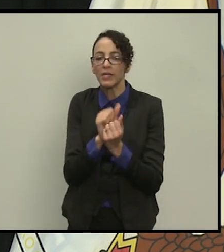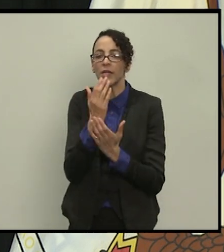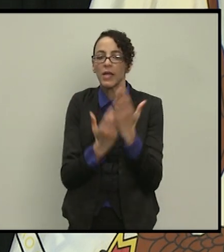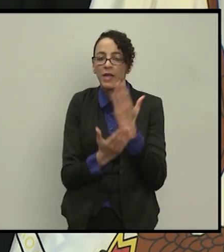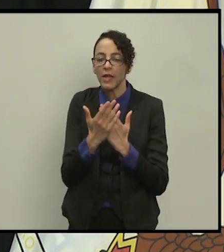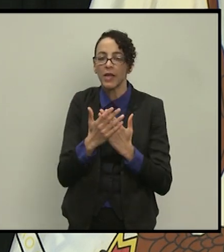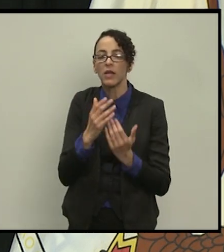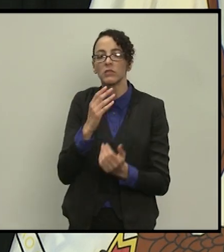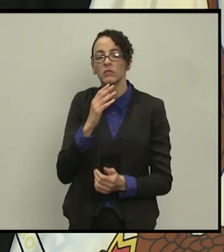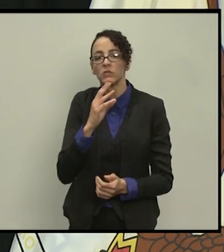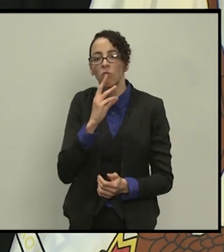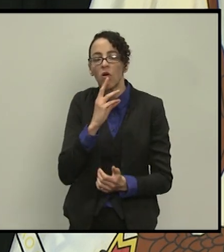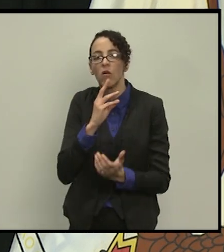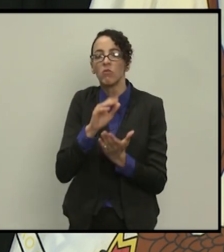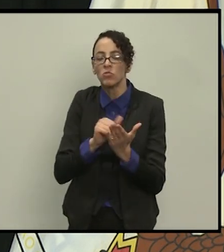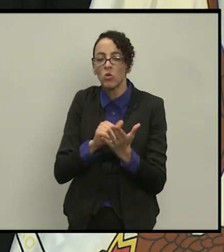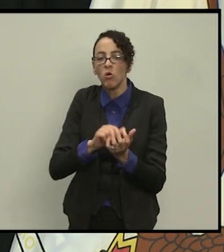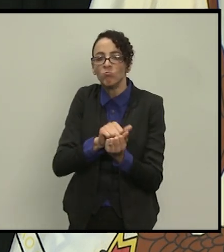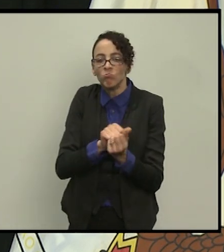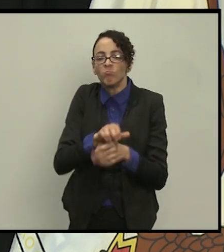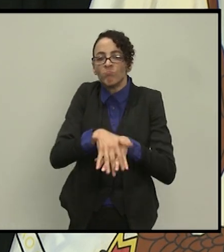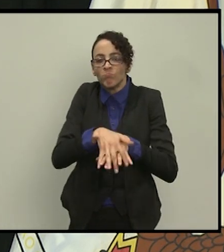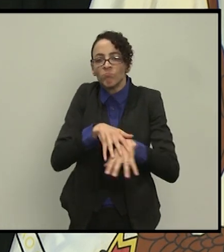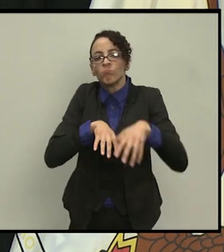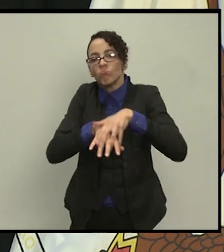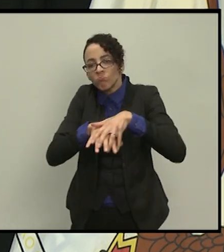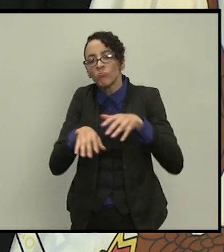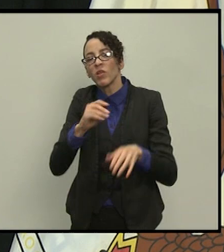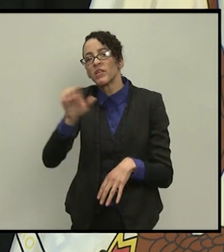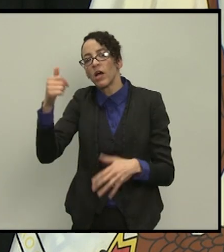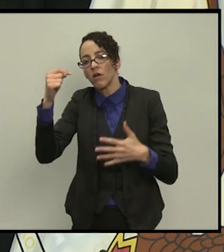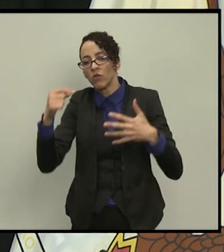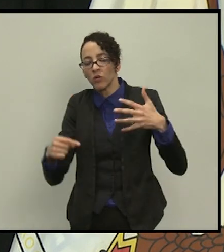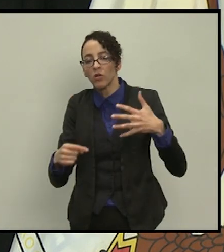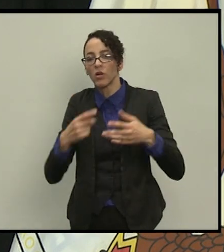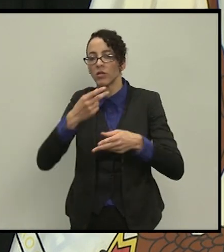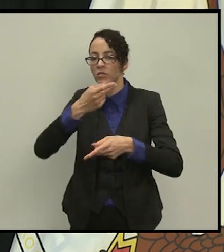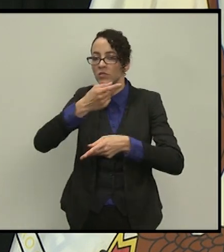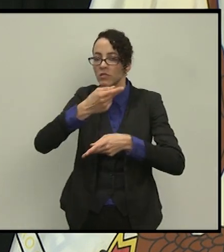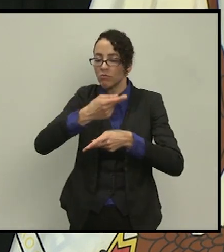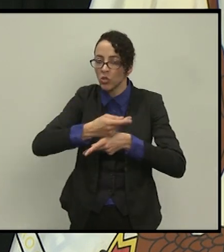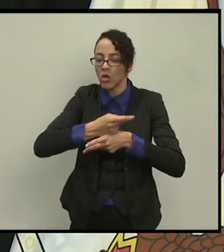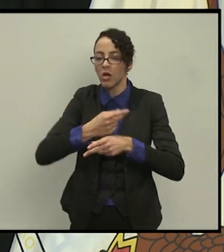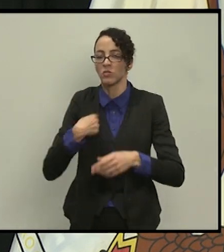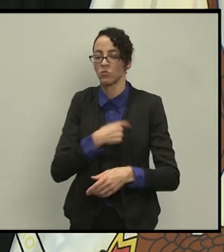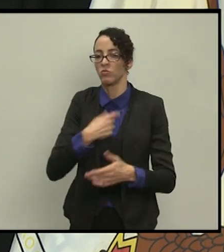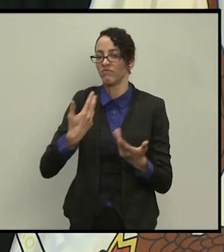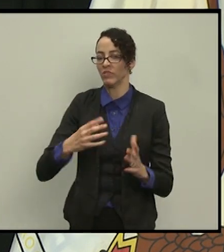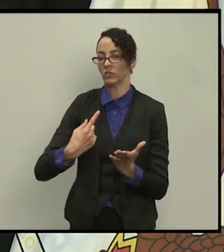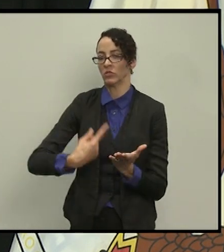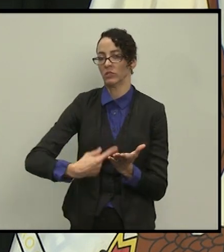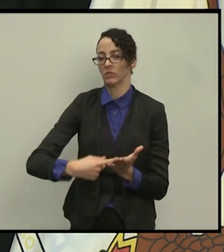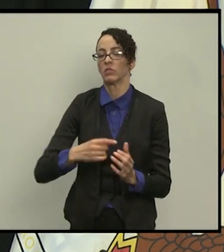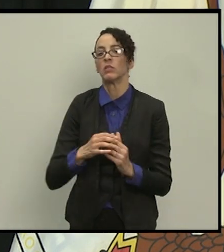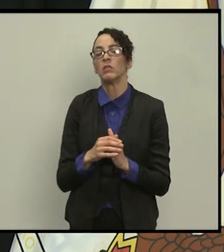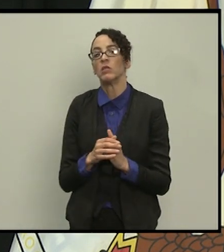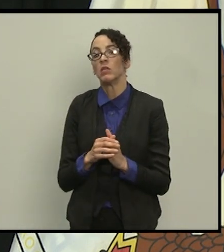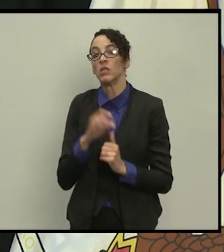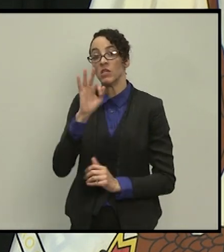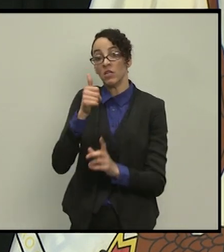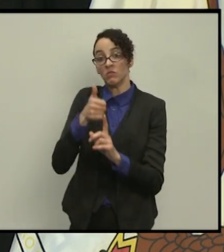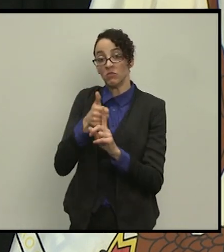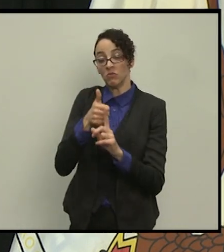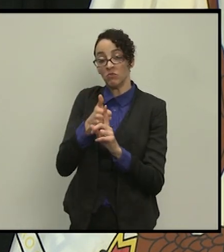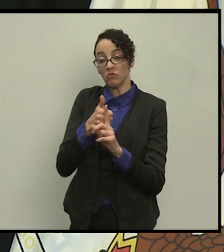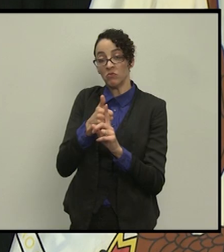infection precautions that we've talked about. If you do go to work as an essential worker, that you do not go to work if you're